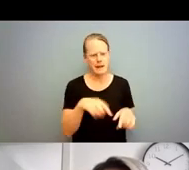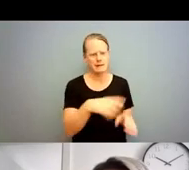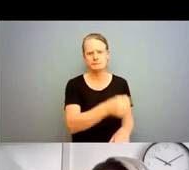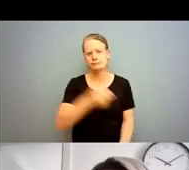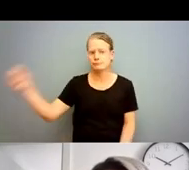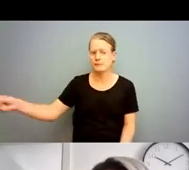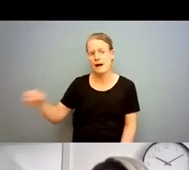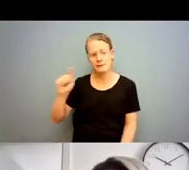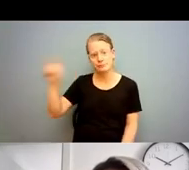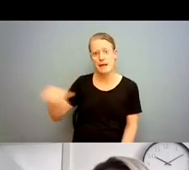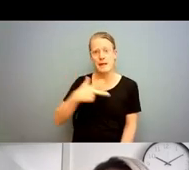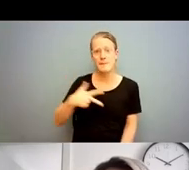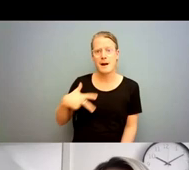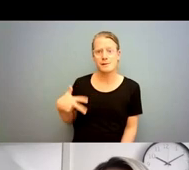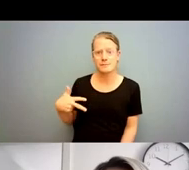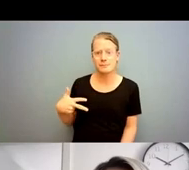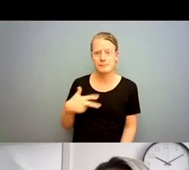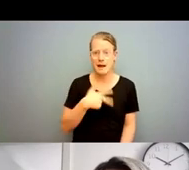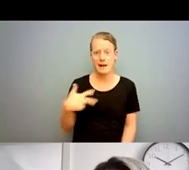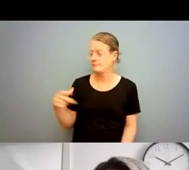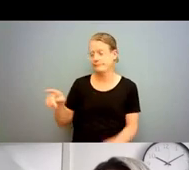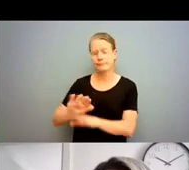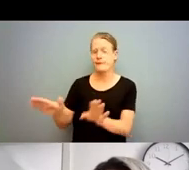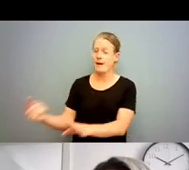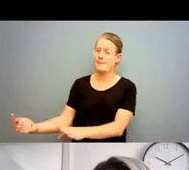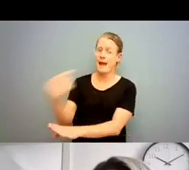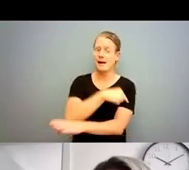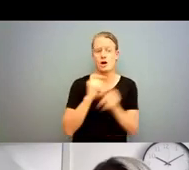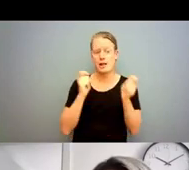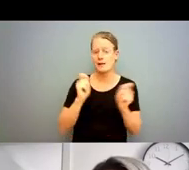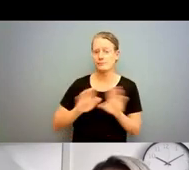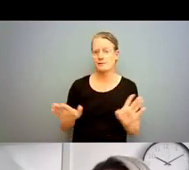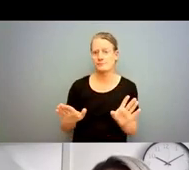People with serious mental disorders are denied,